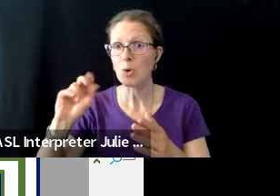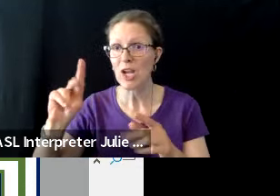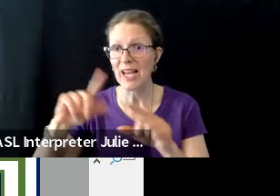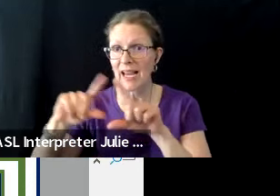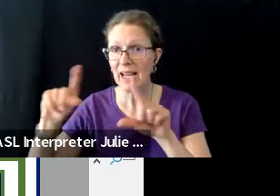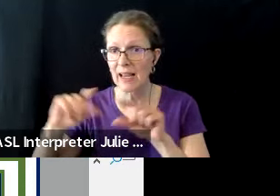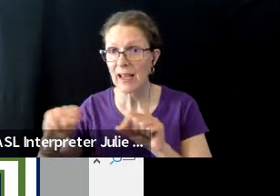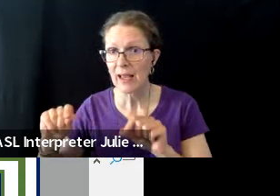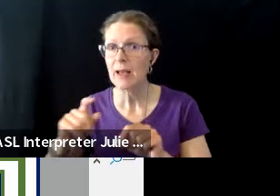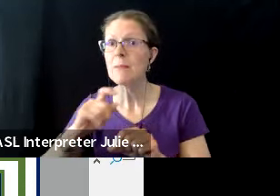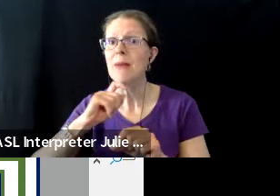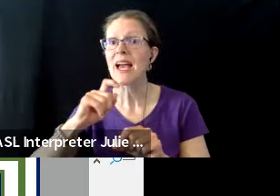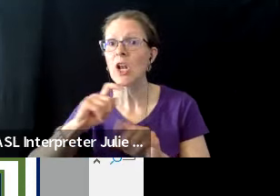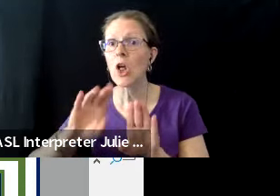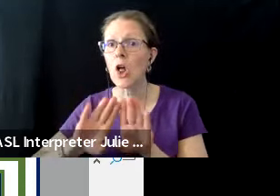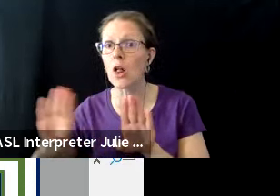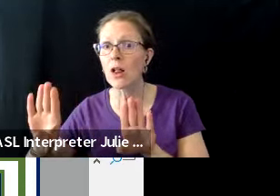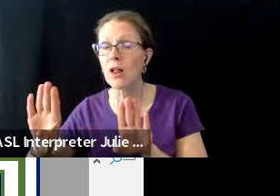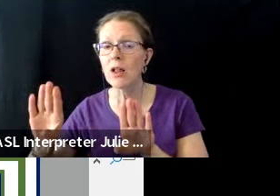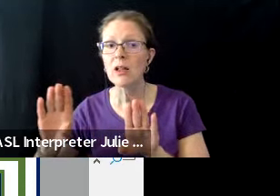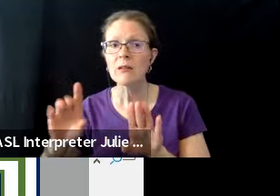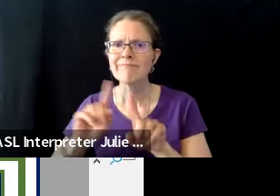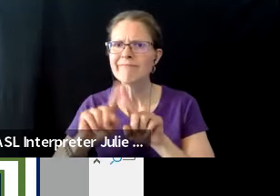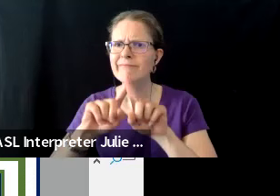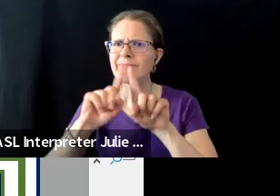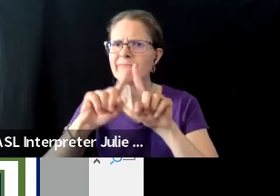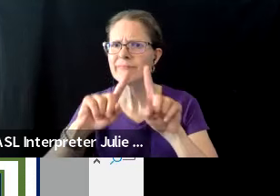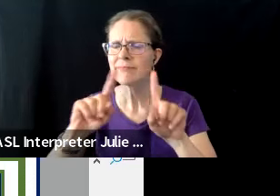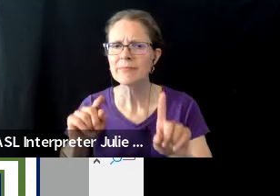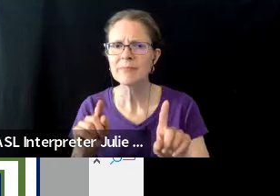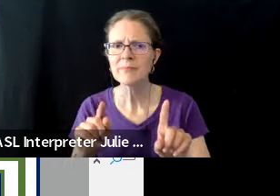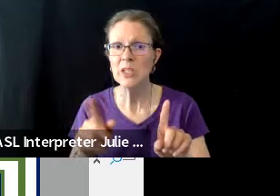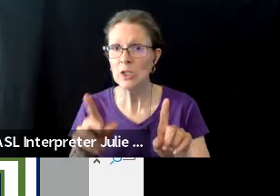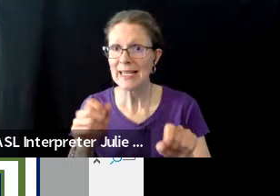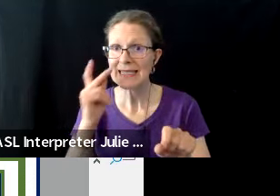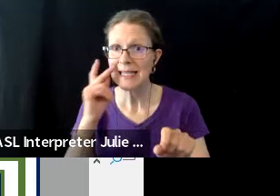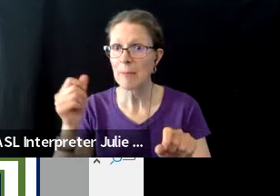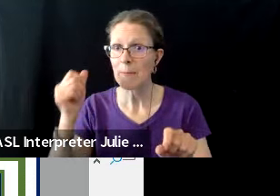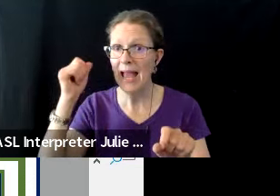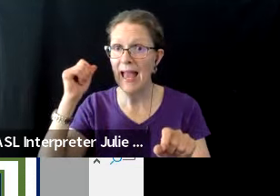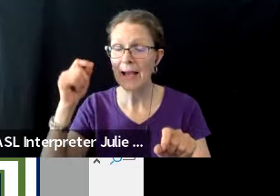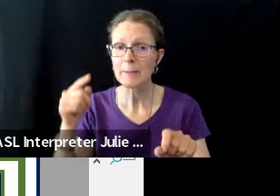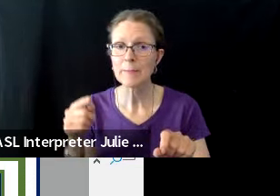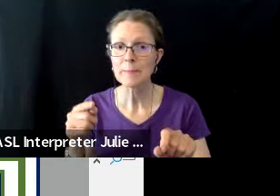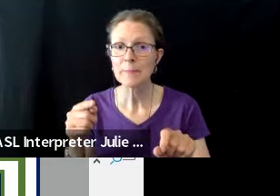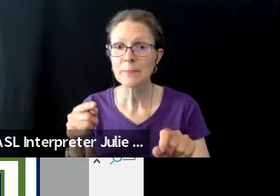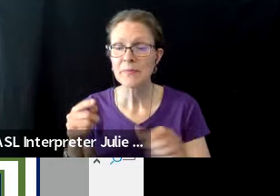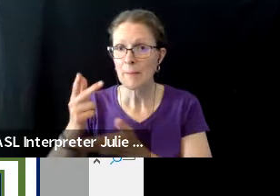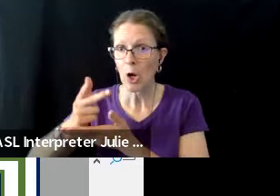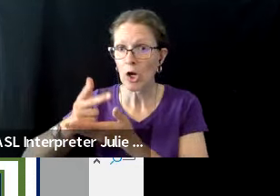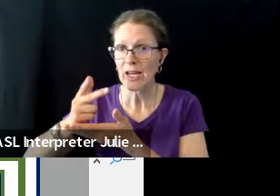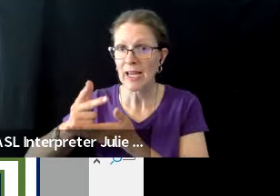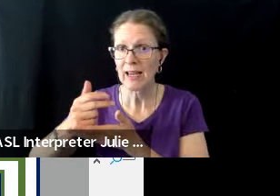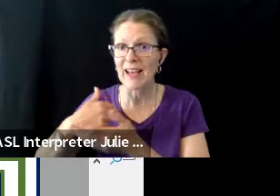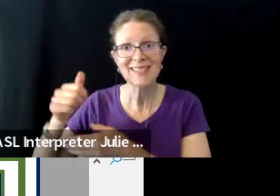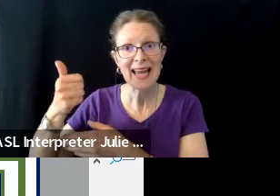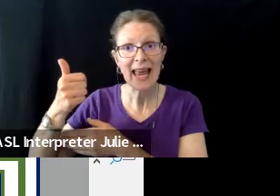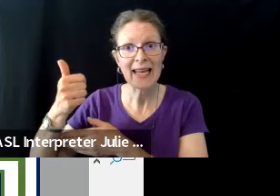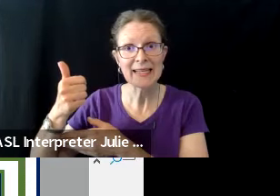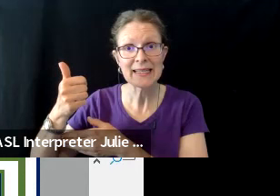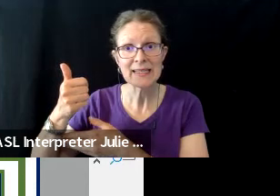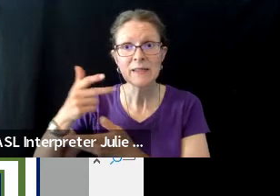got cementitious siding around the top, and then you can see in the back the parking. We've got 10 spaces